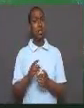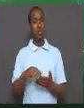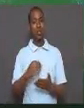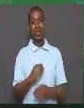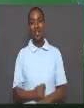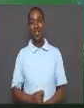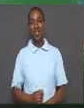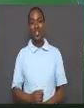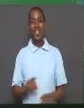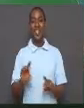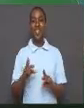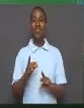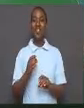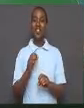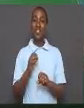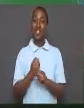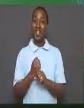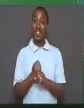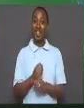we do an activity, class?